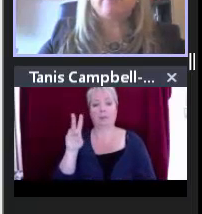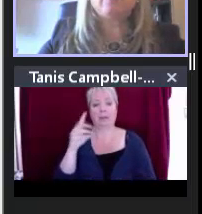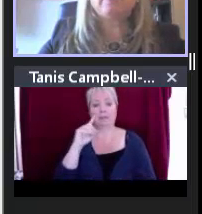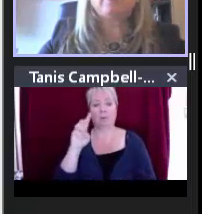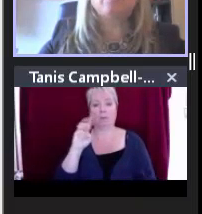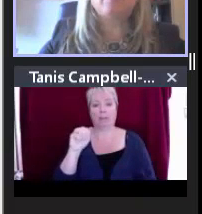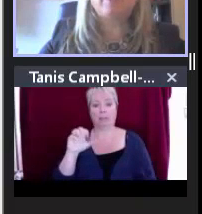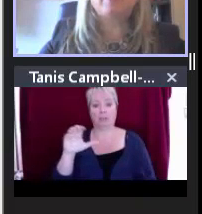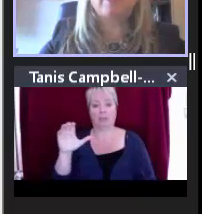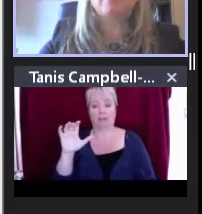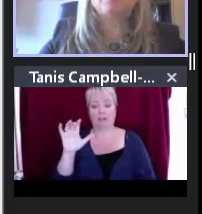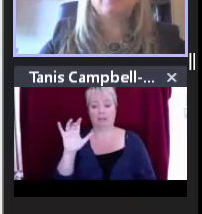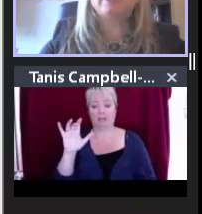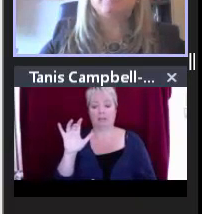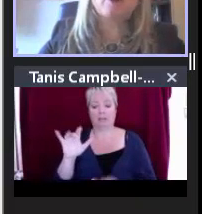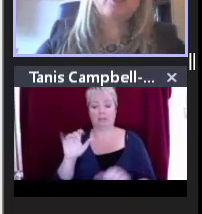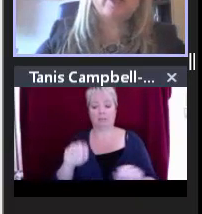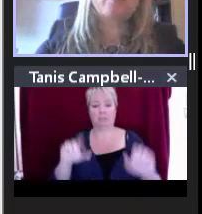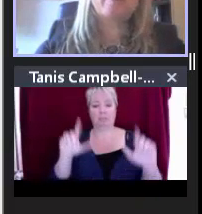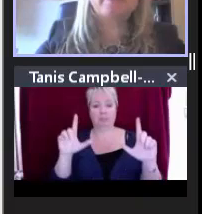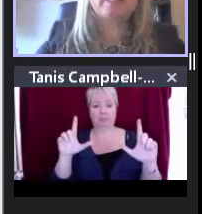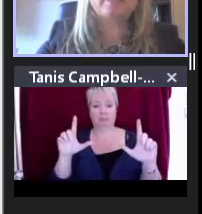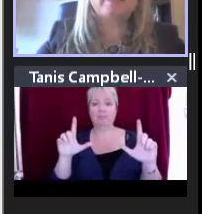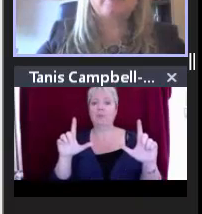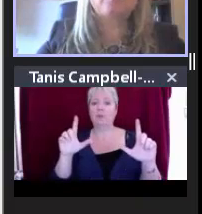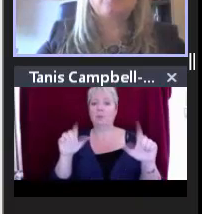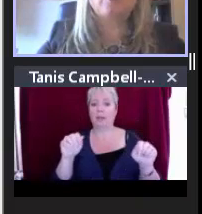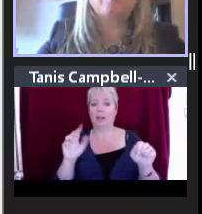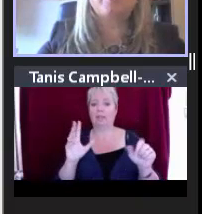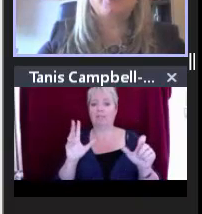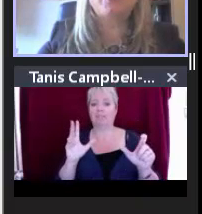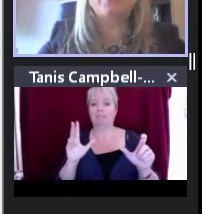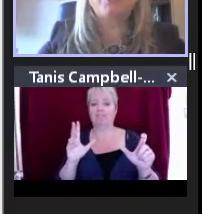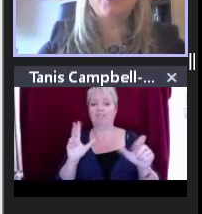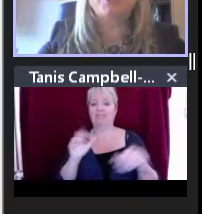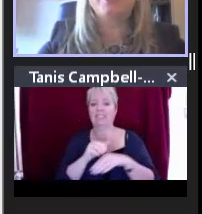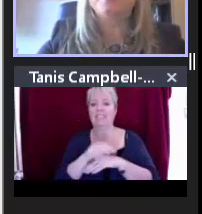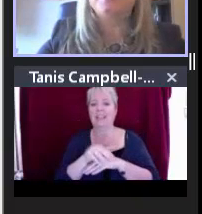actually David, who's in the room here, entered his project website into the